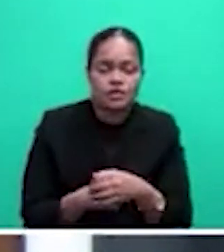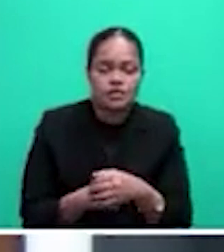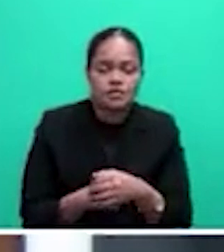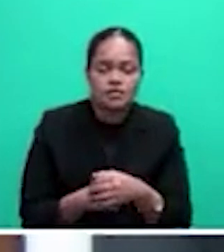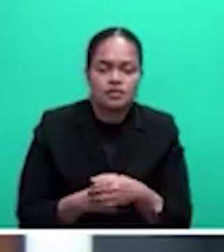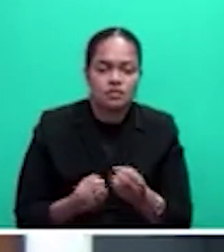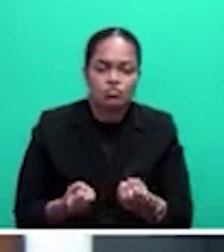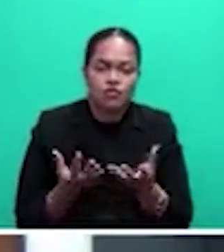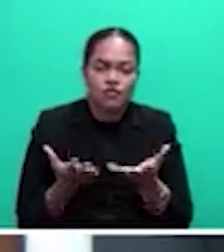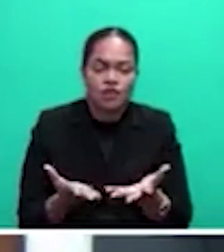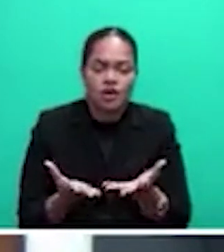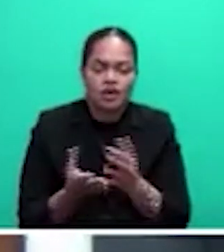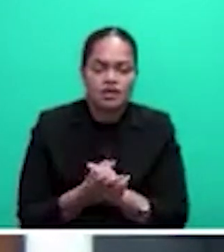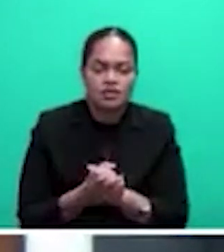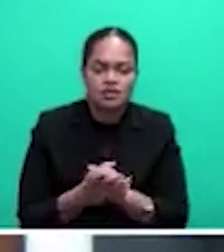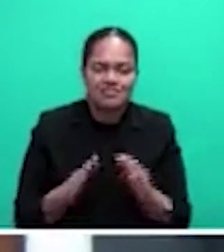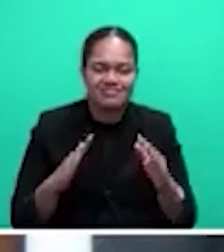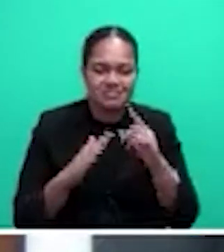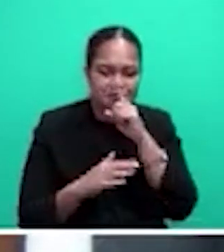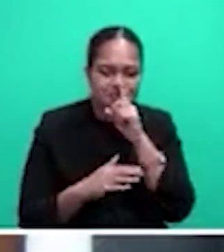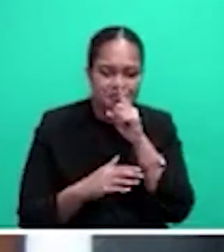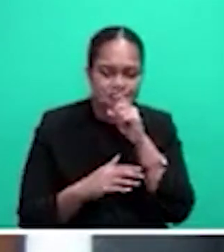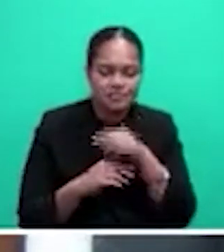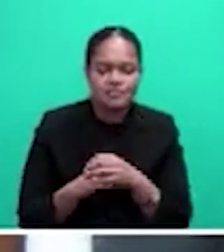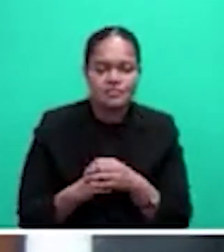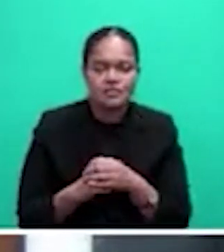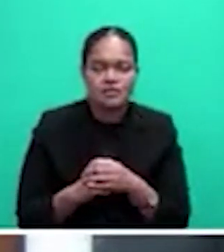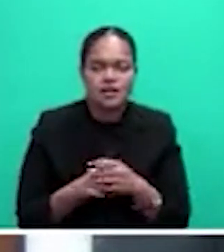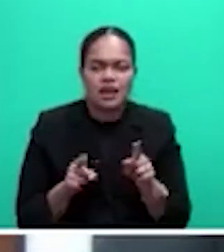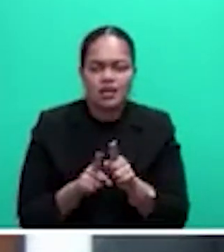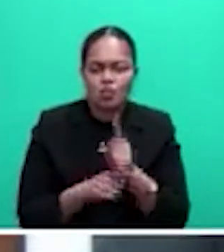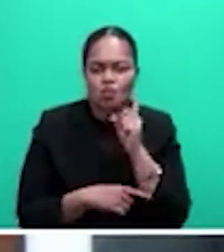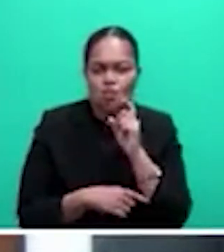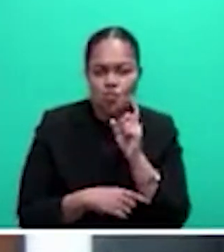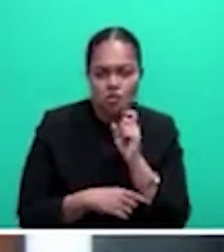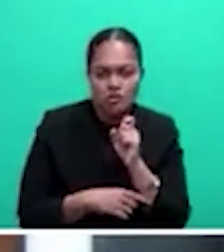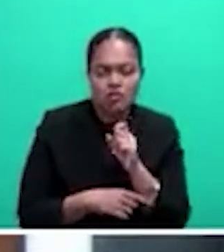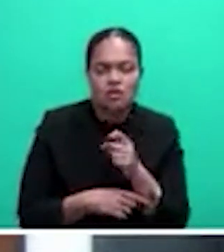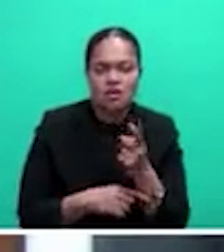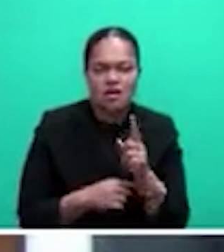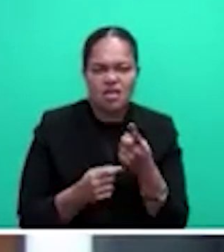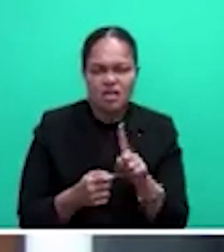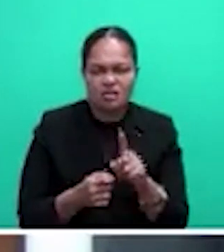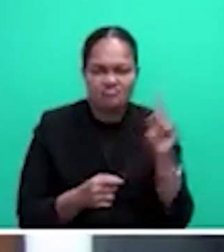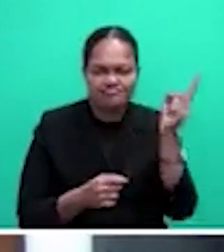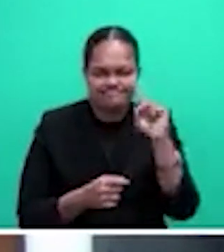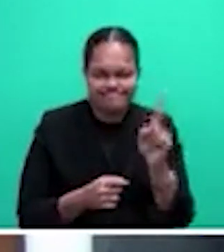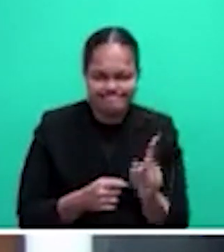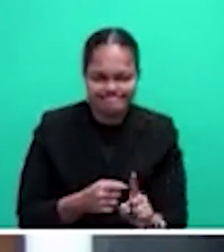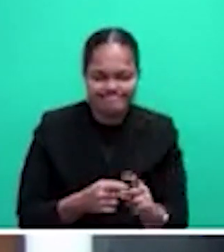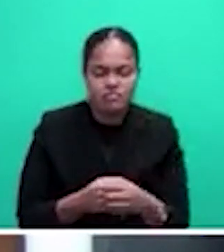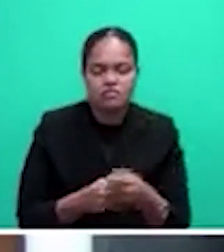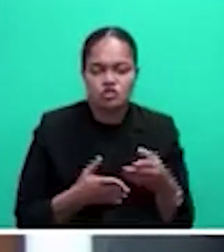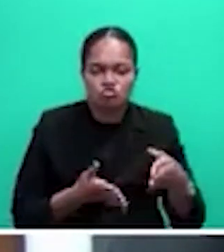providing settlers with access to basic utilities such as water, sanitation, electricity,